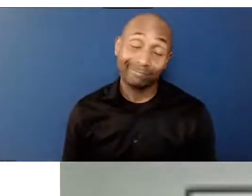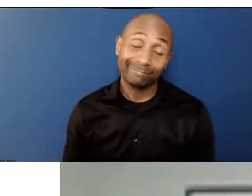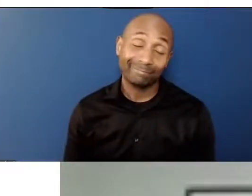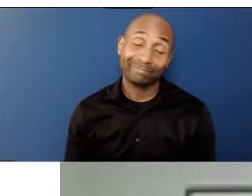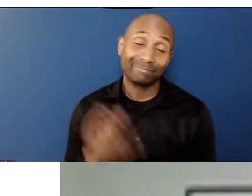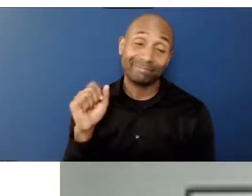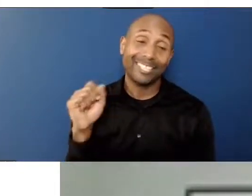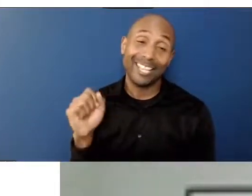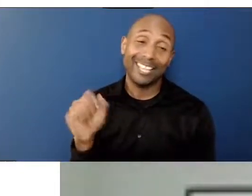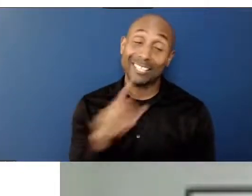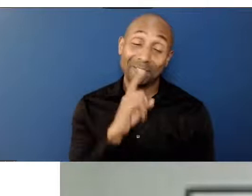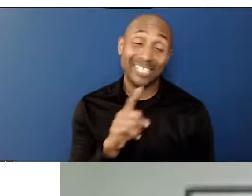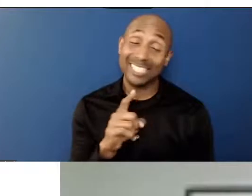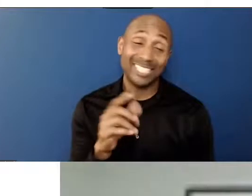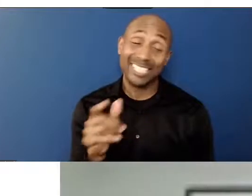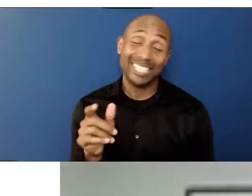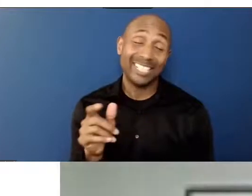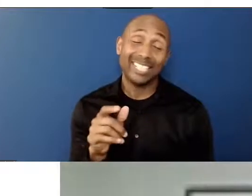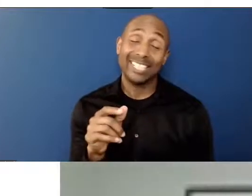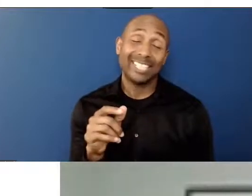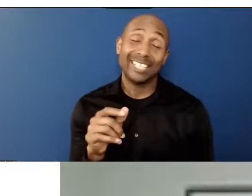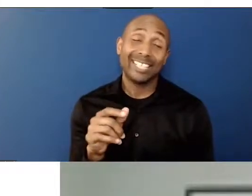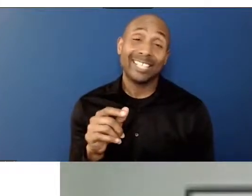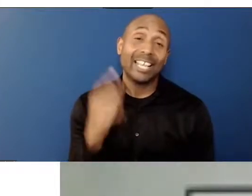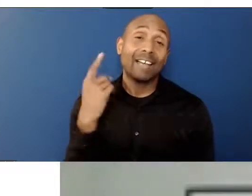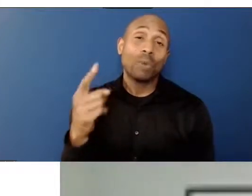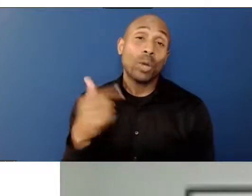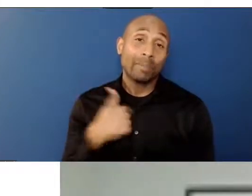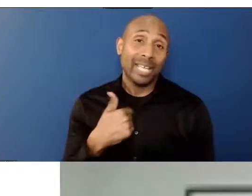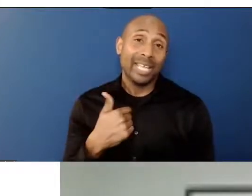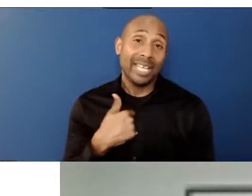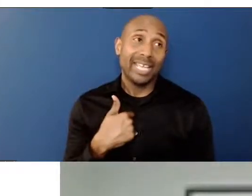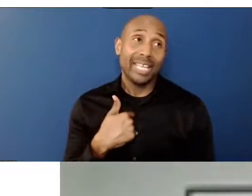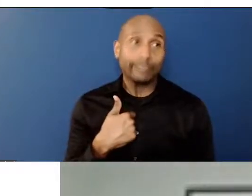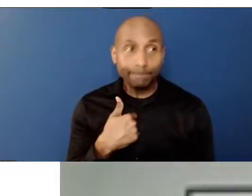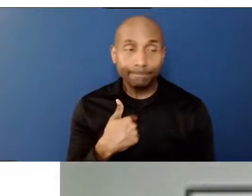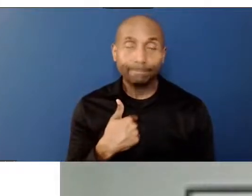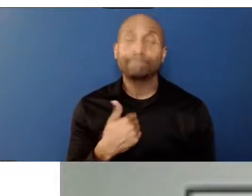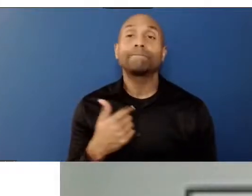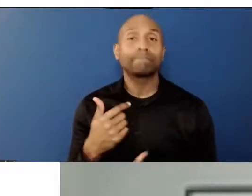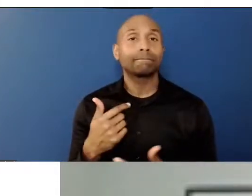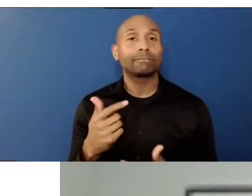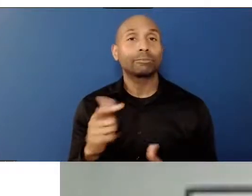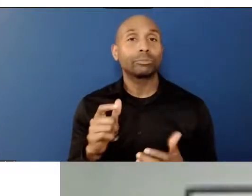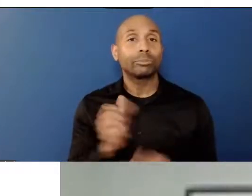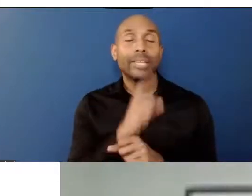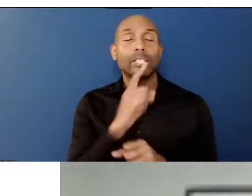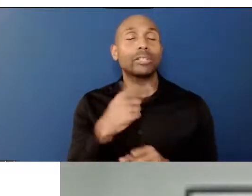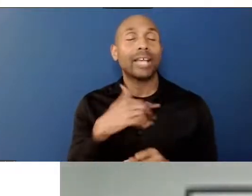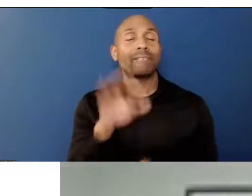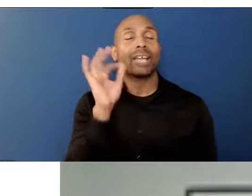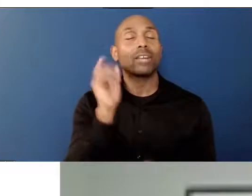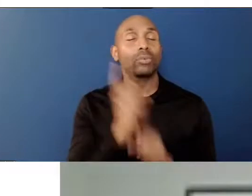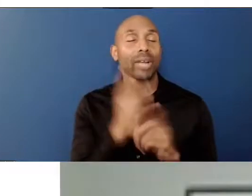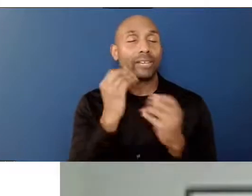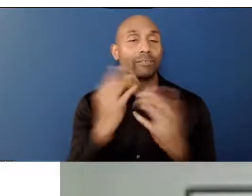it's really a matter for me of finding the right information to support individuals. And sometimes